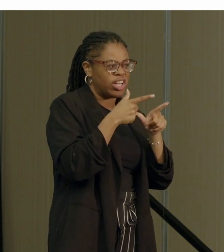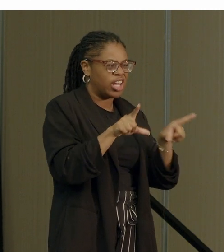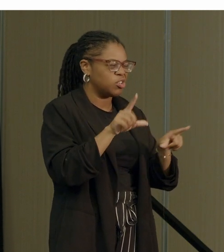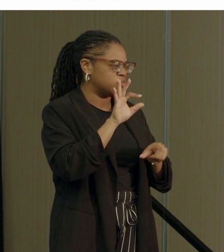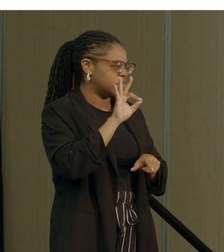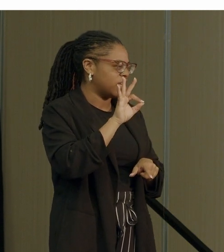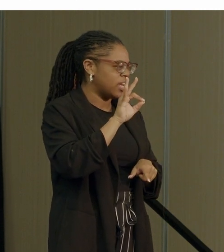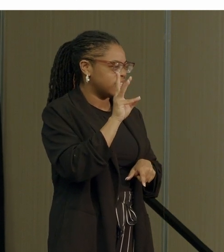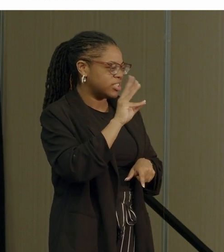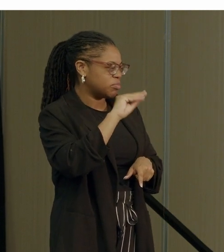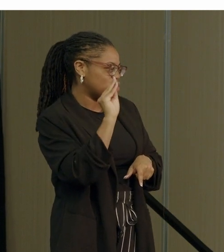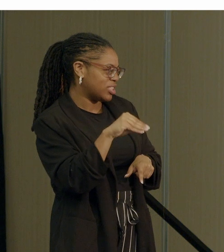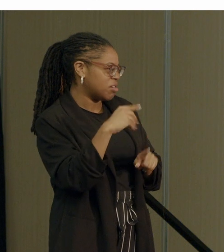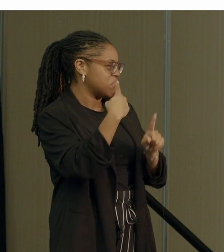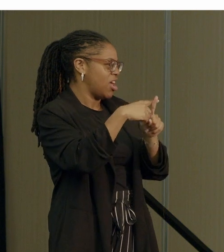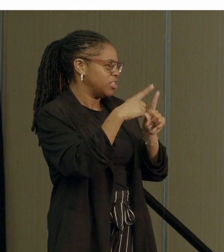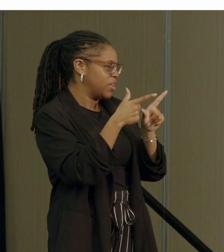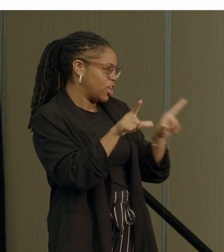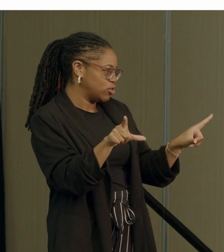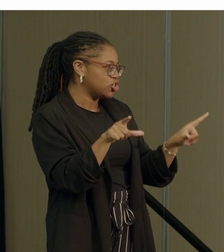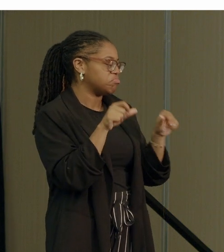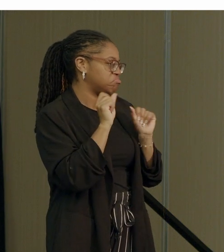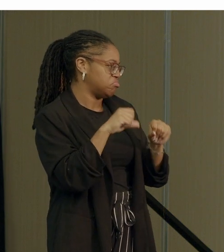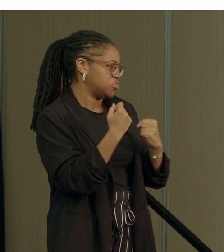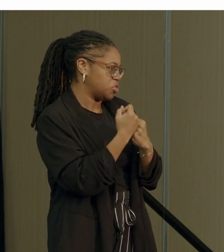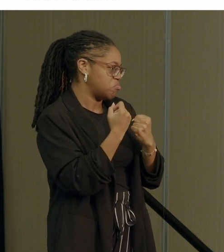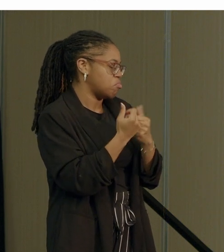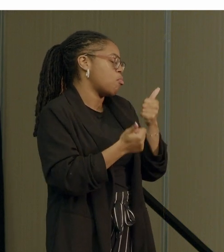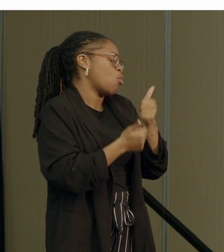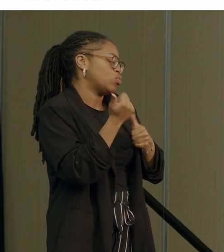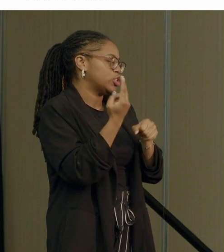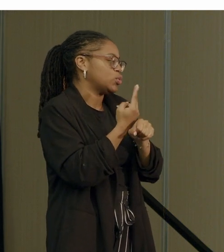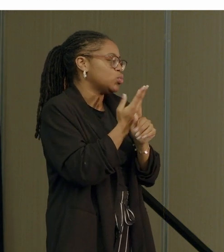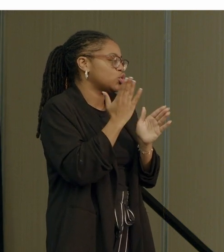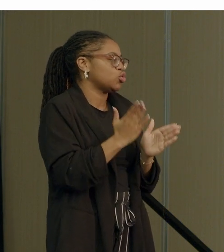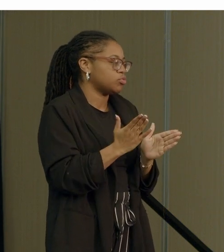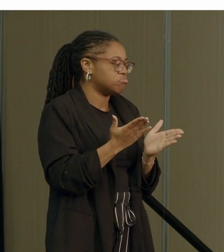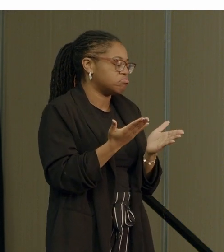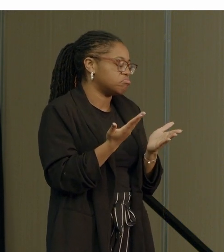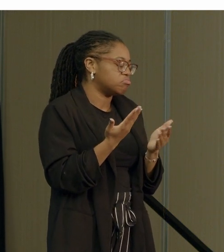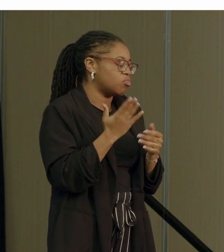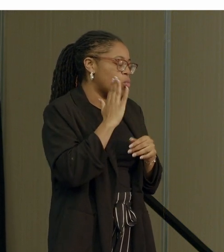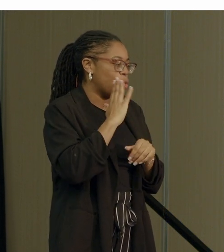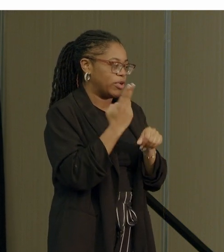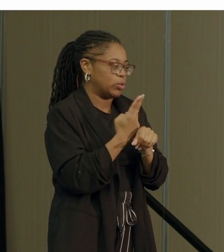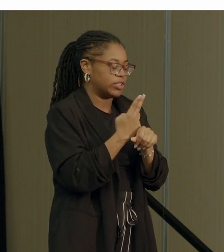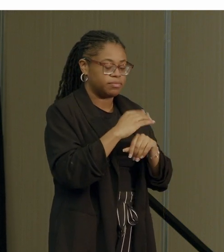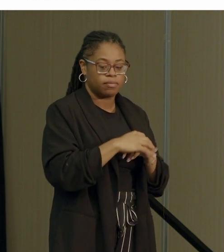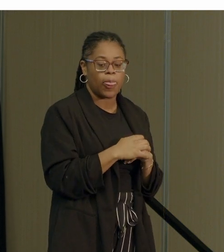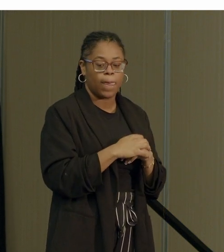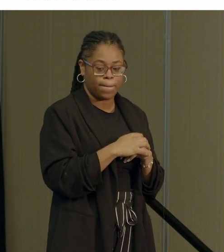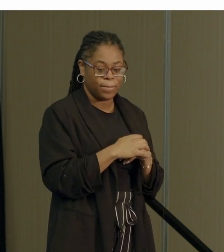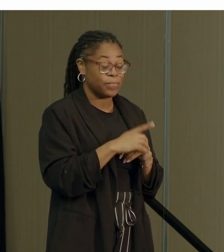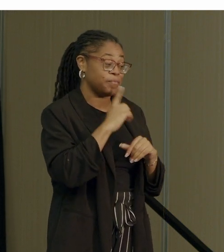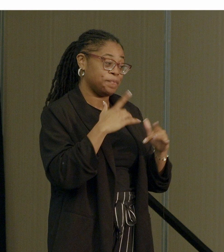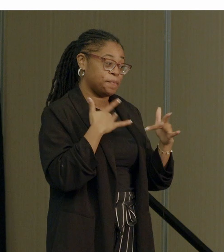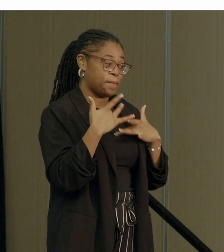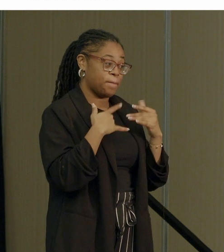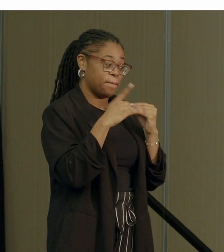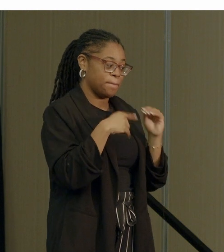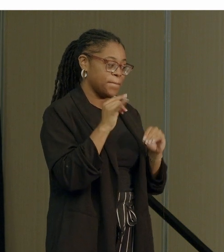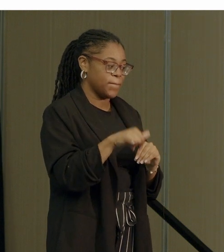96% plus of the languages that most users are playing languages on. So very excited about that